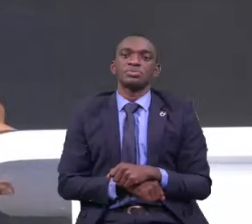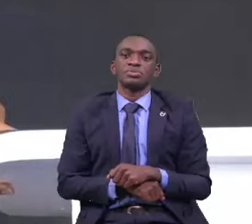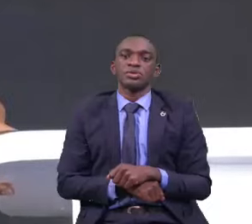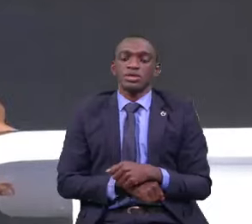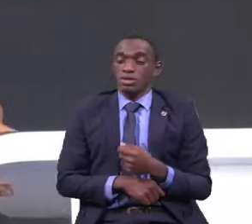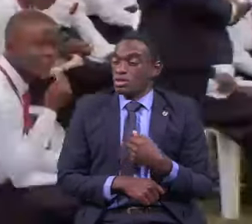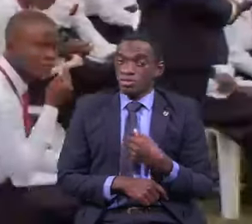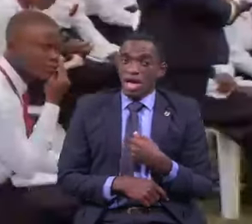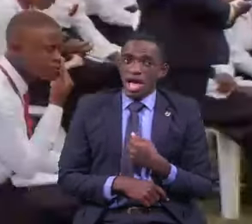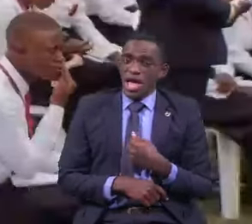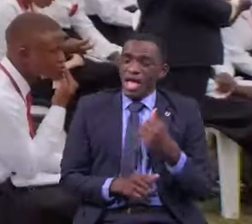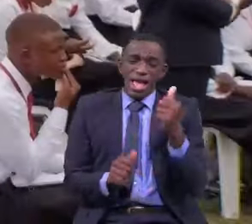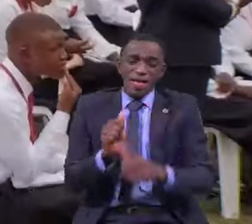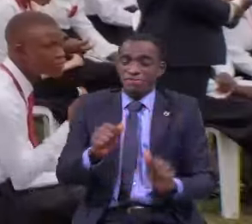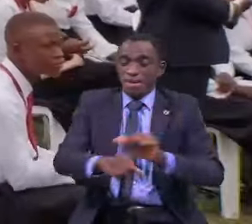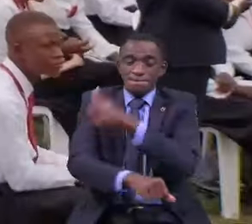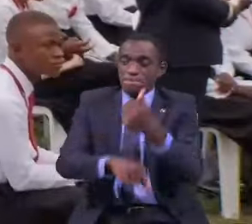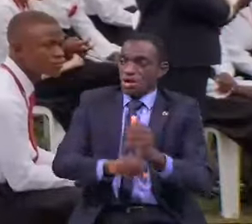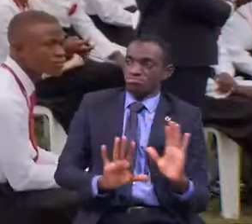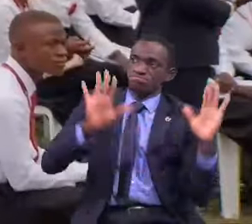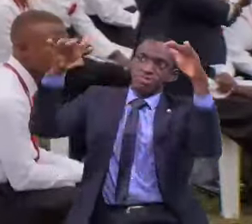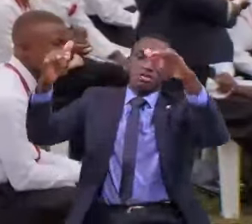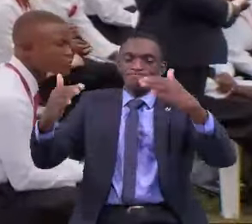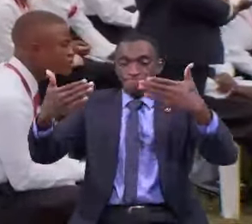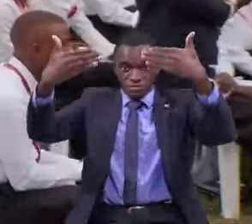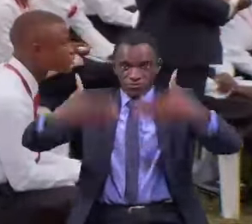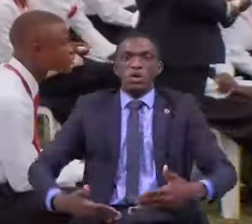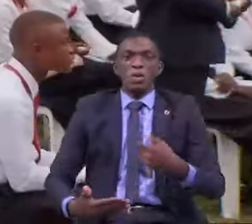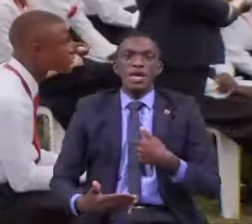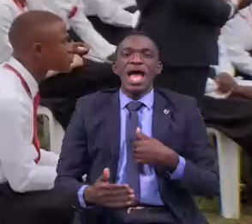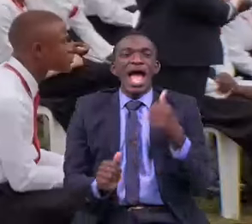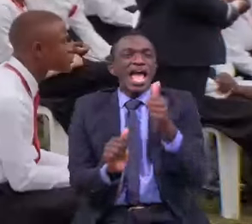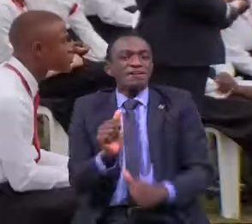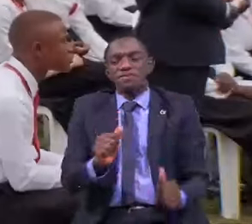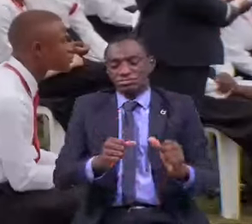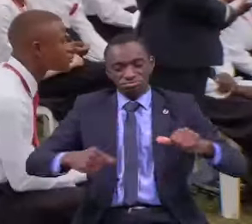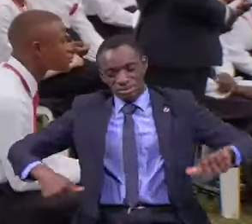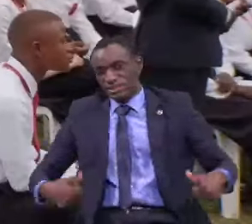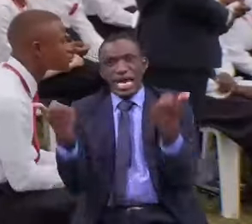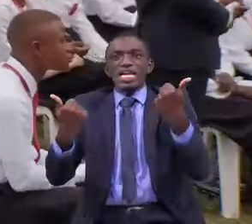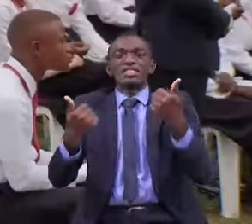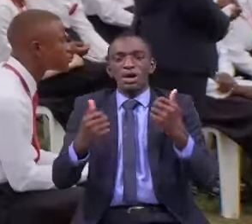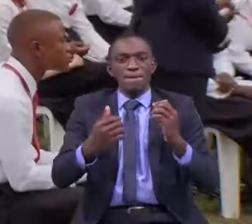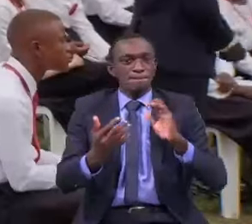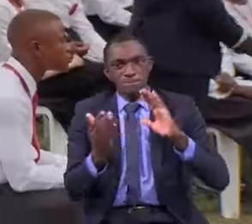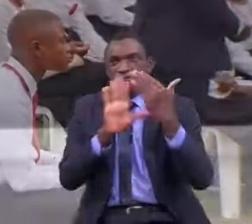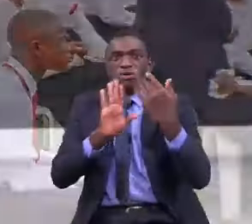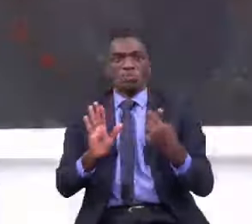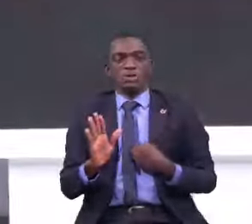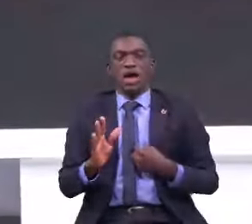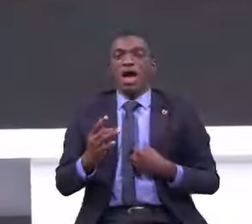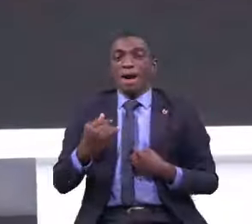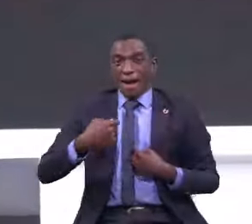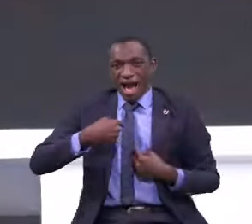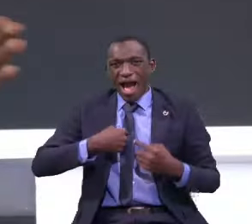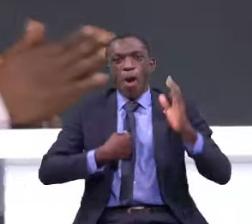Every mountain before you, every challenge before you, I will